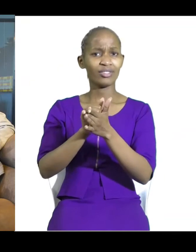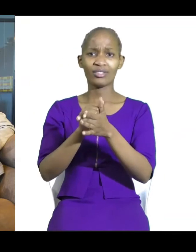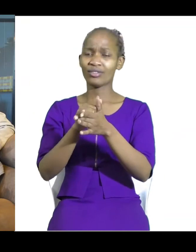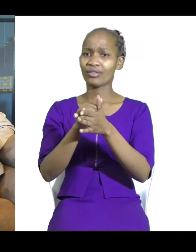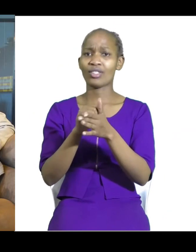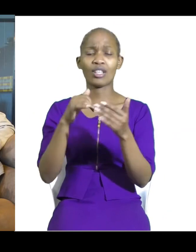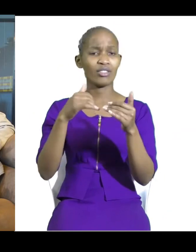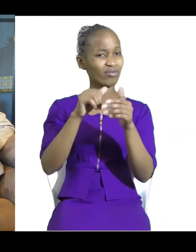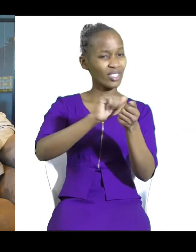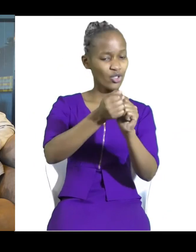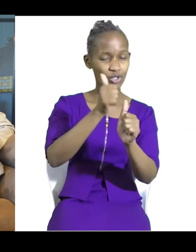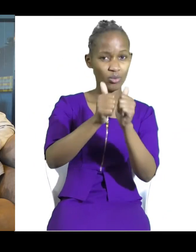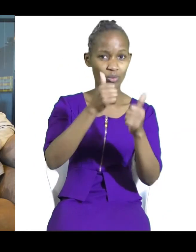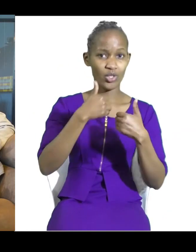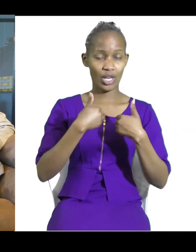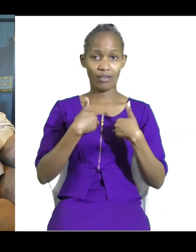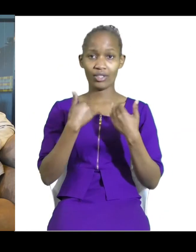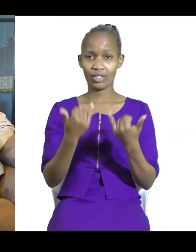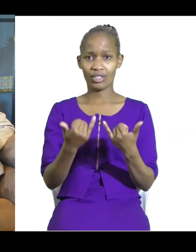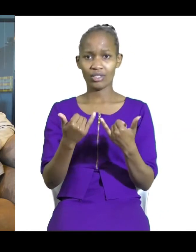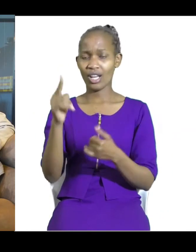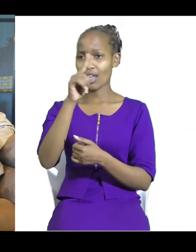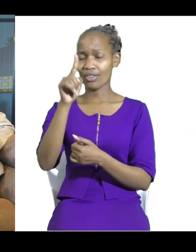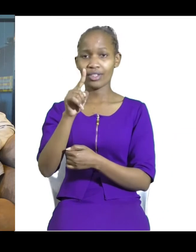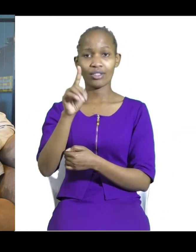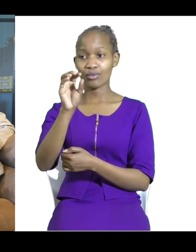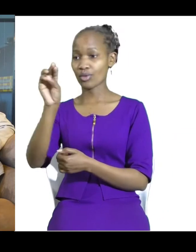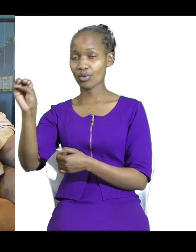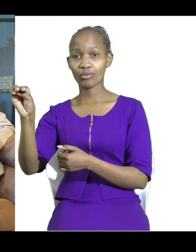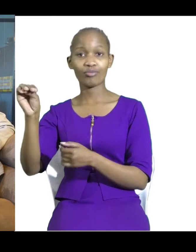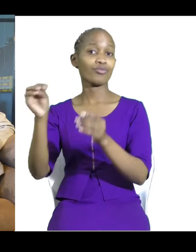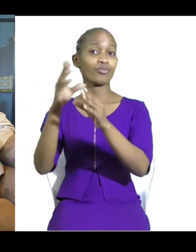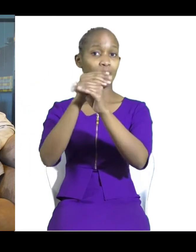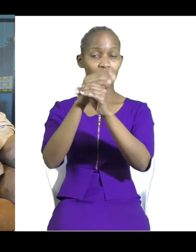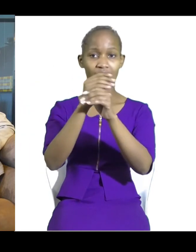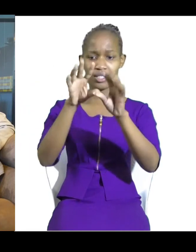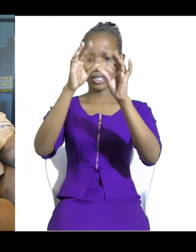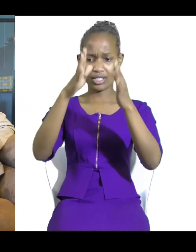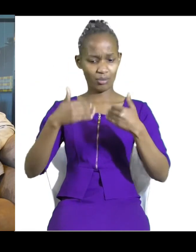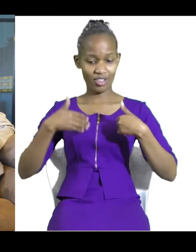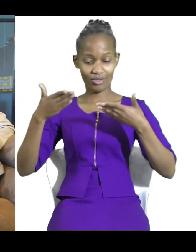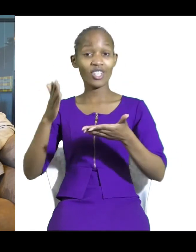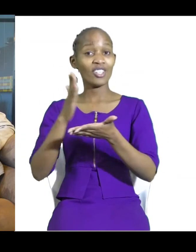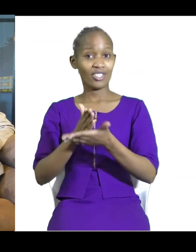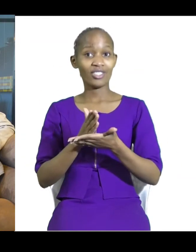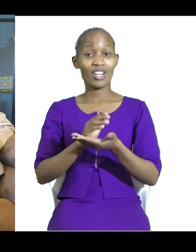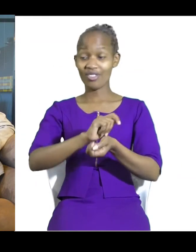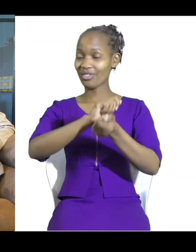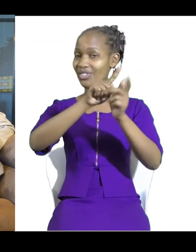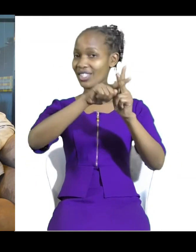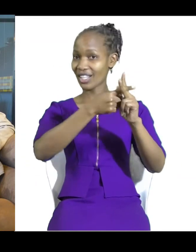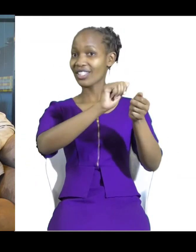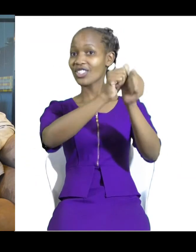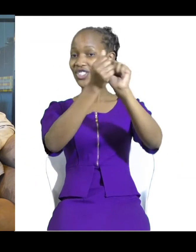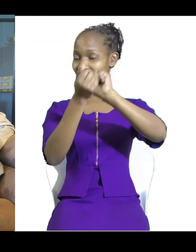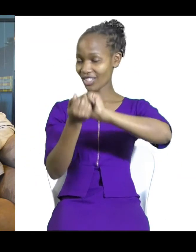virtual space, and even some of these Zoom meetings happening and interpreters are there, you realize now we've started